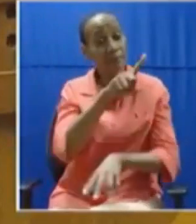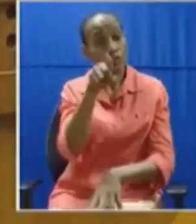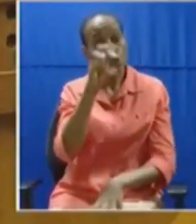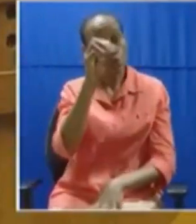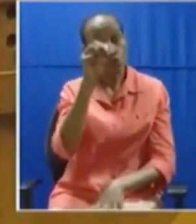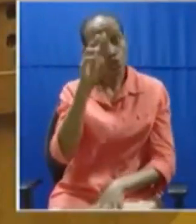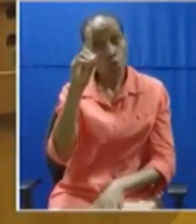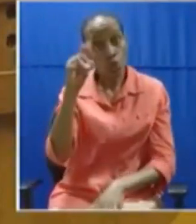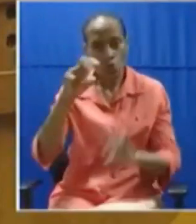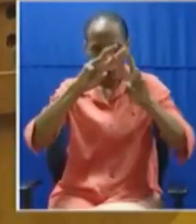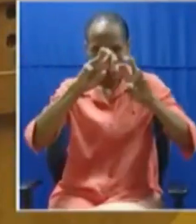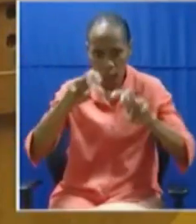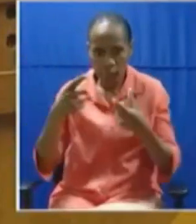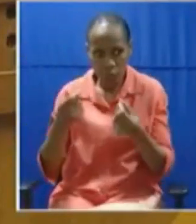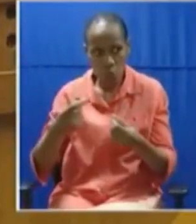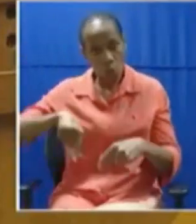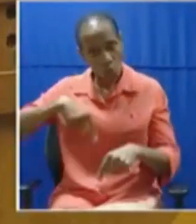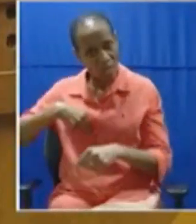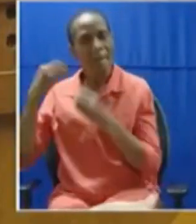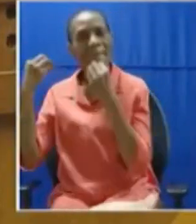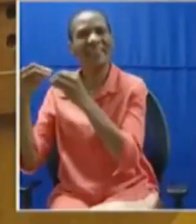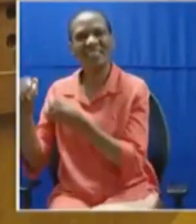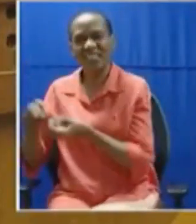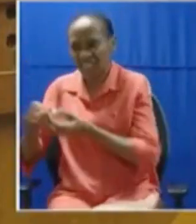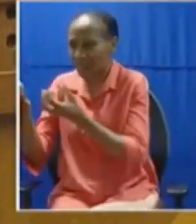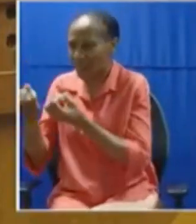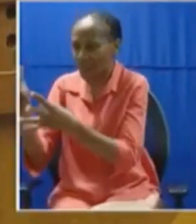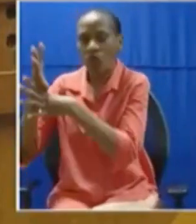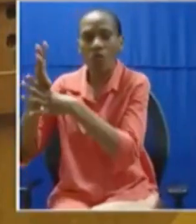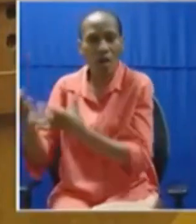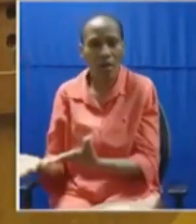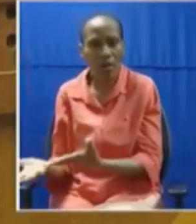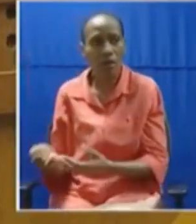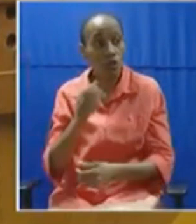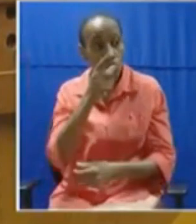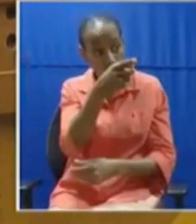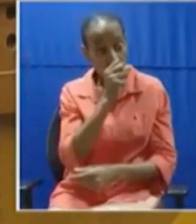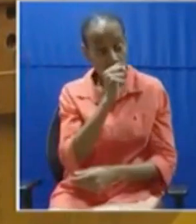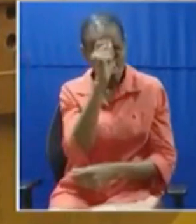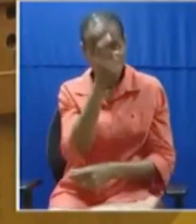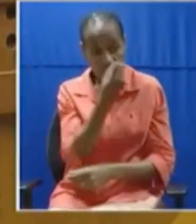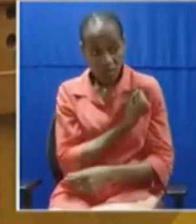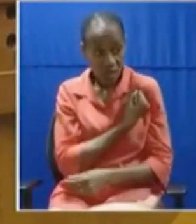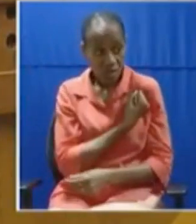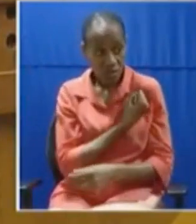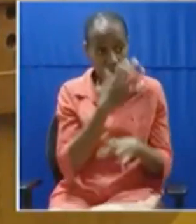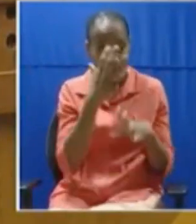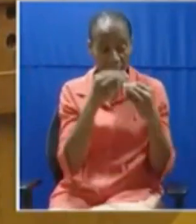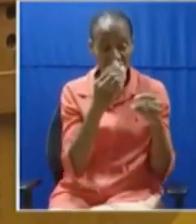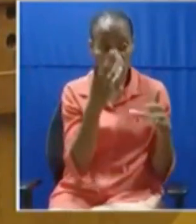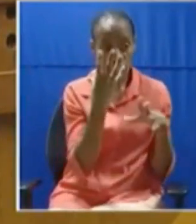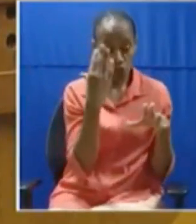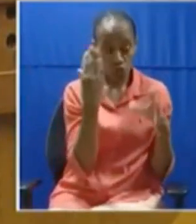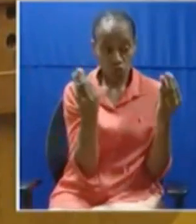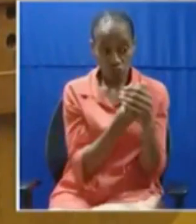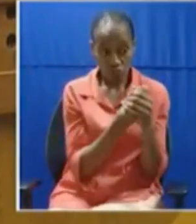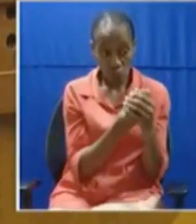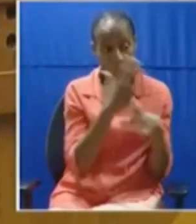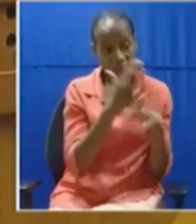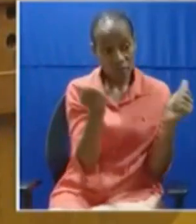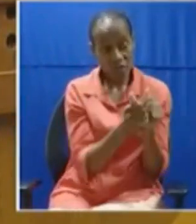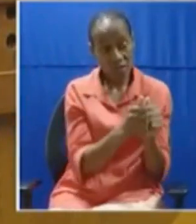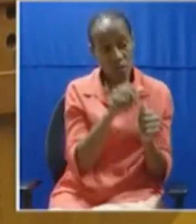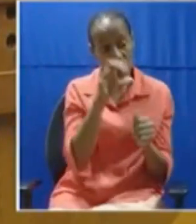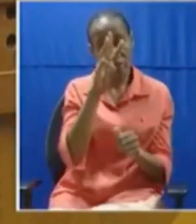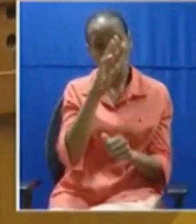were creating jobs. And while your son was doing business with Gavin Watson, we were creating jobs.